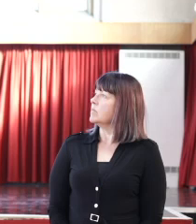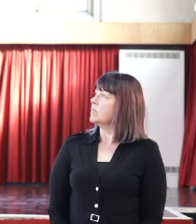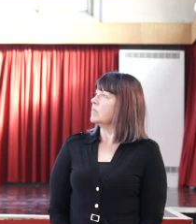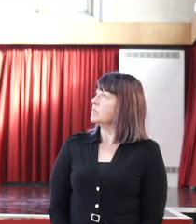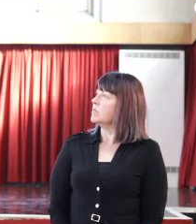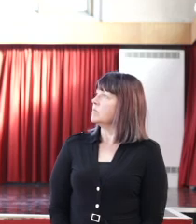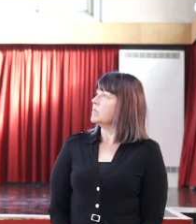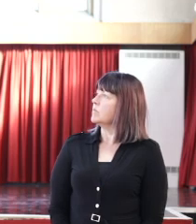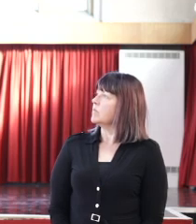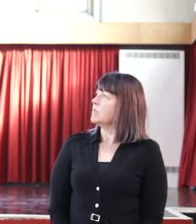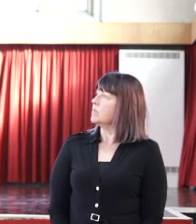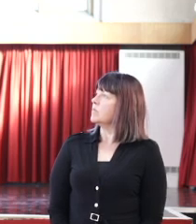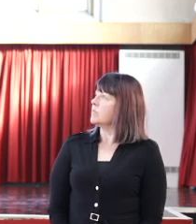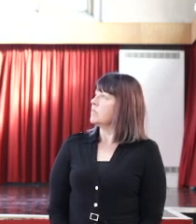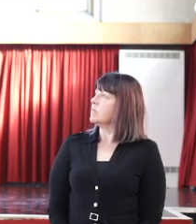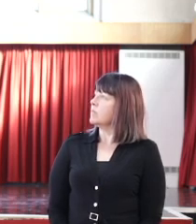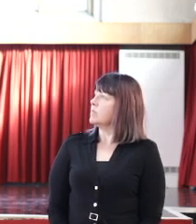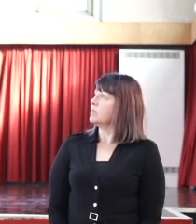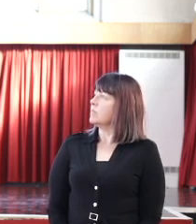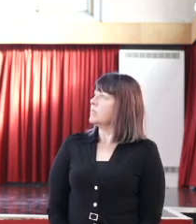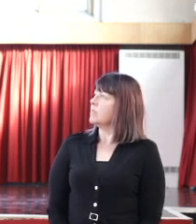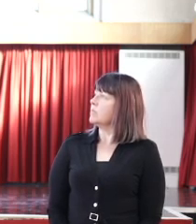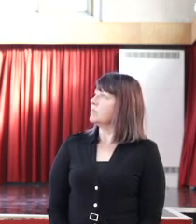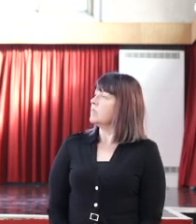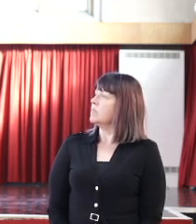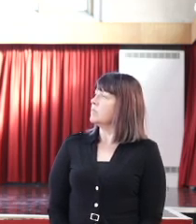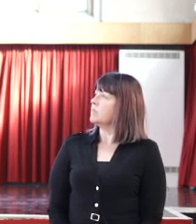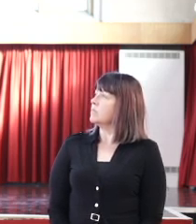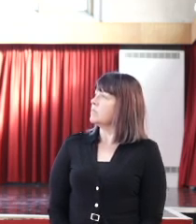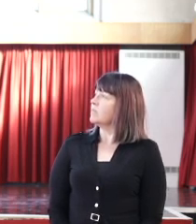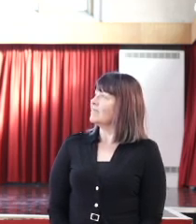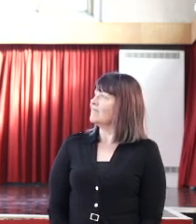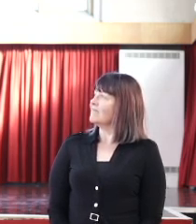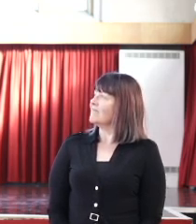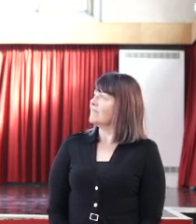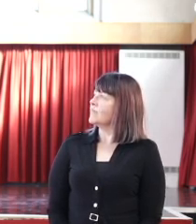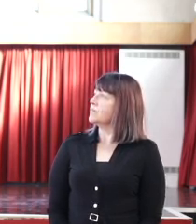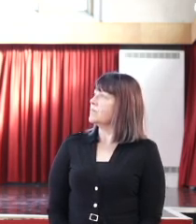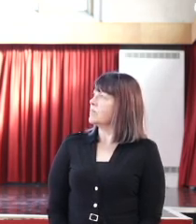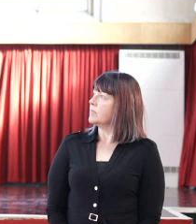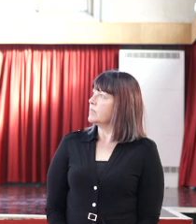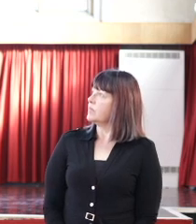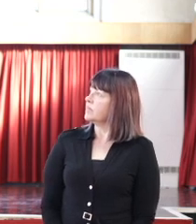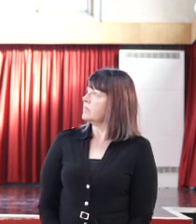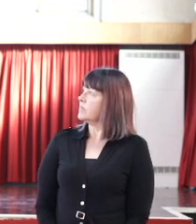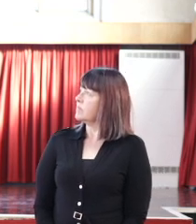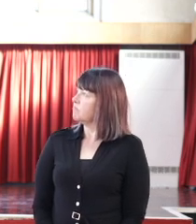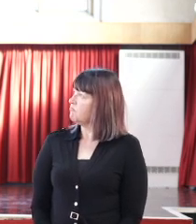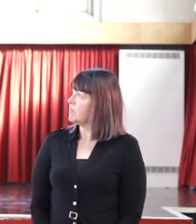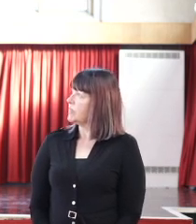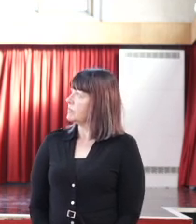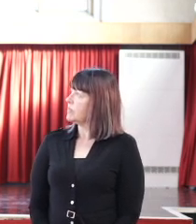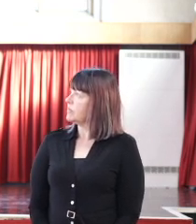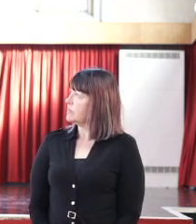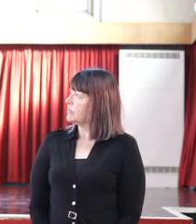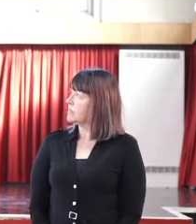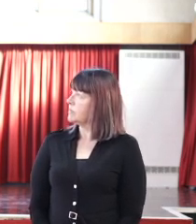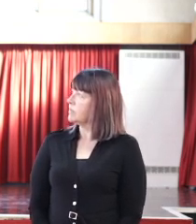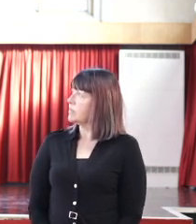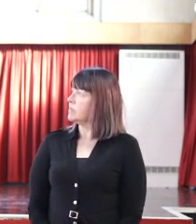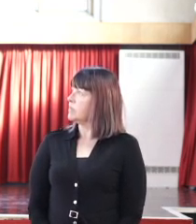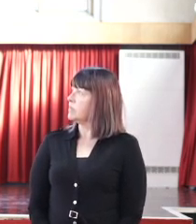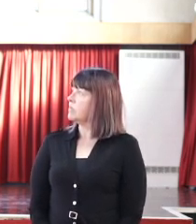and they're very happy for them to be involved. I'm still happy for people to send in their hands if they want. We'll try and include them, do a quick sketch around the